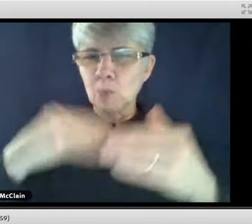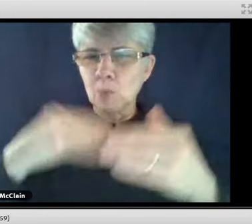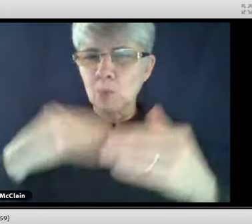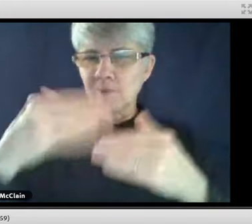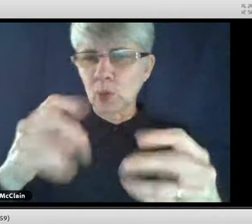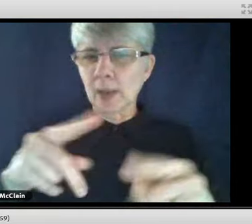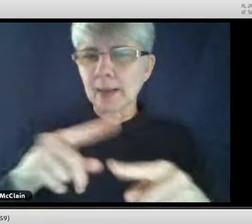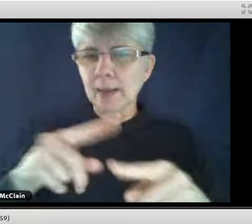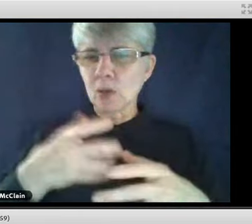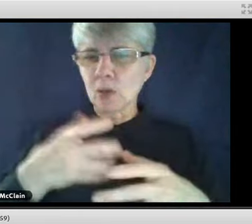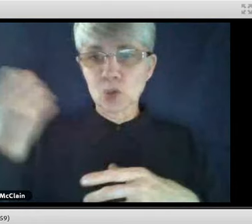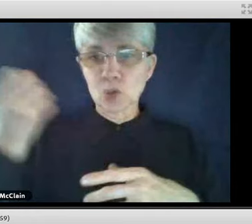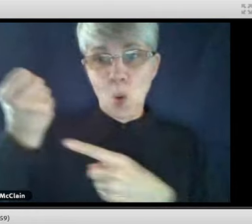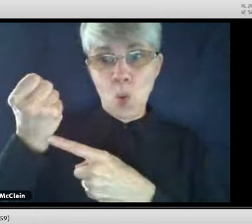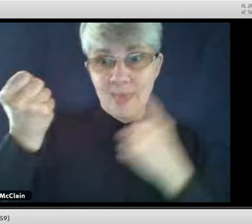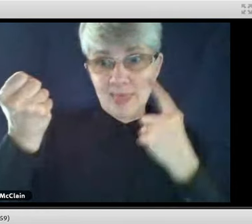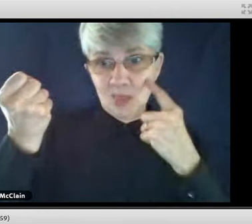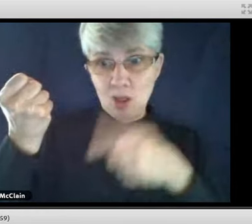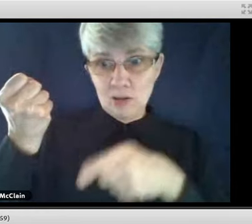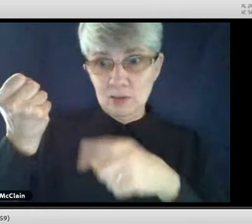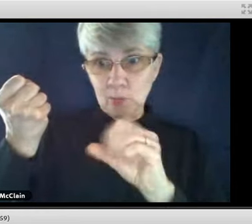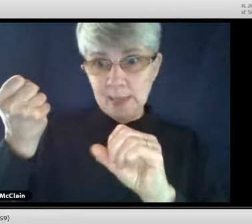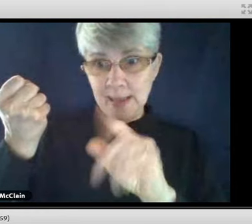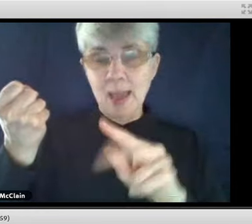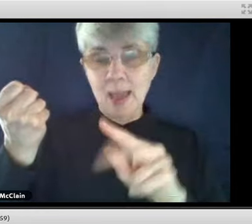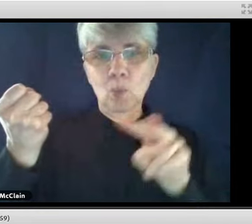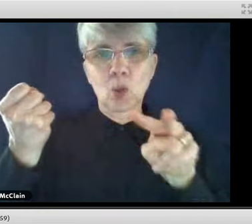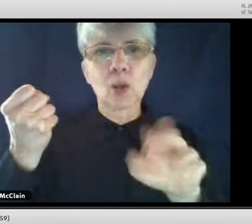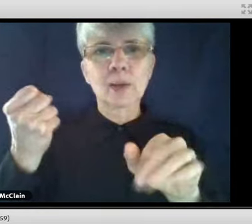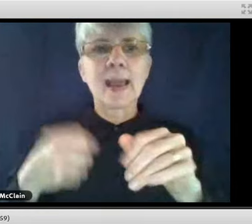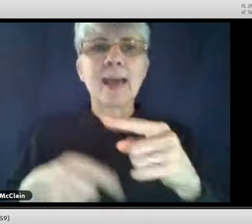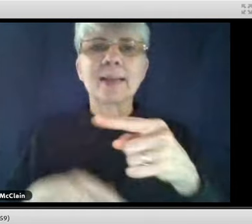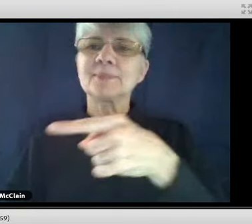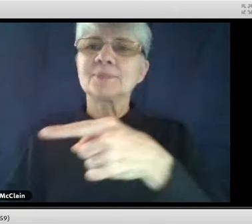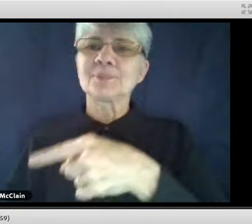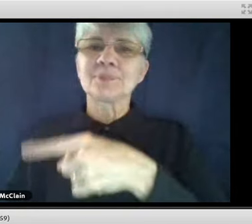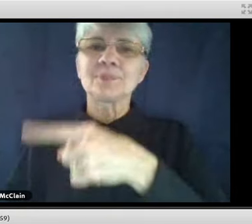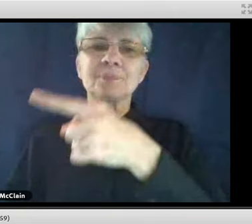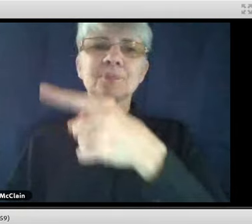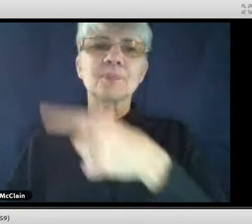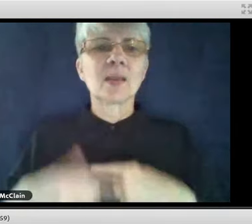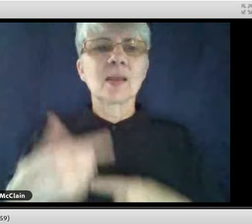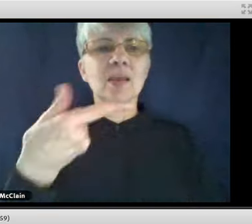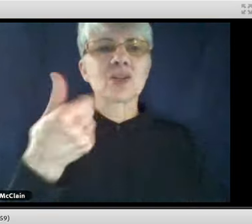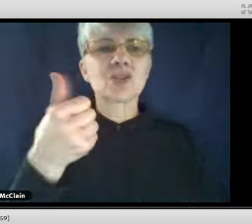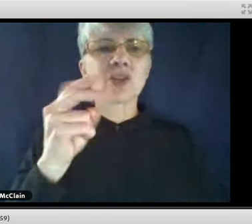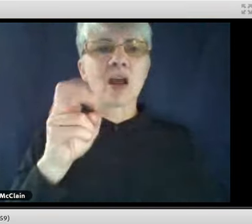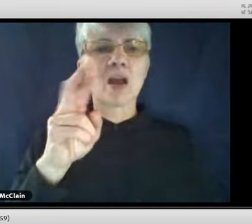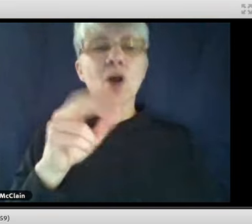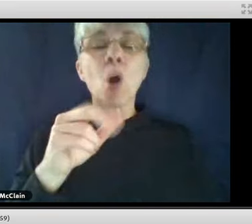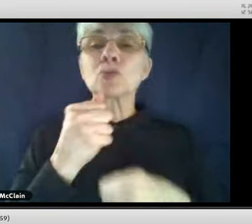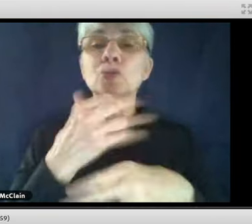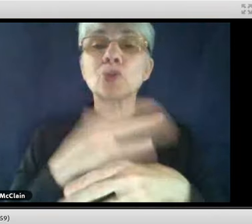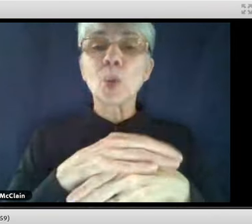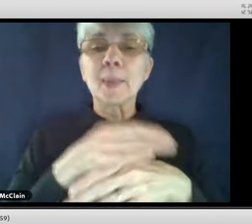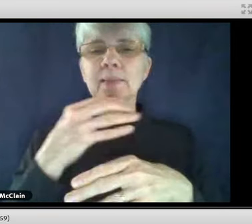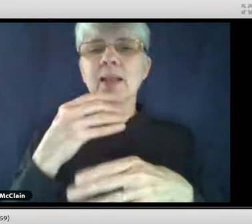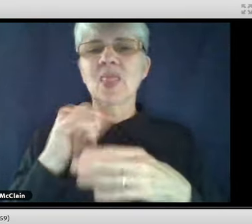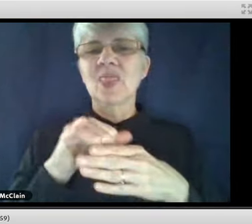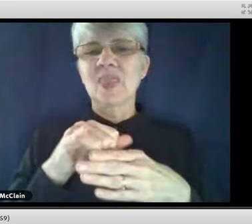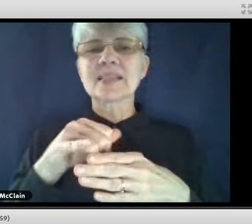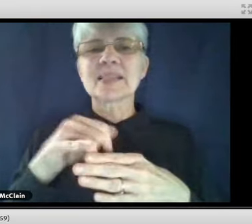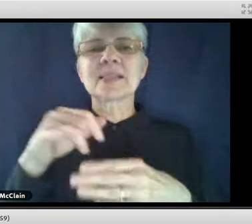Okay. Because I want you to hold that thought. And let's look at the German language version. Okay. So this is Harry Potter und der Stein der